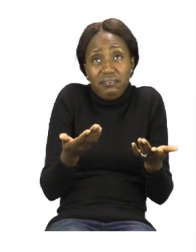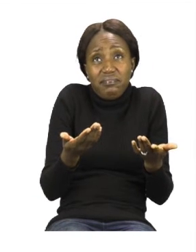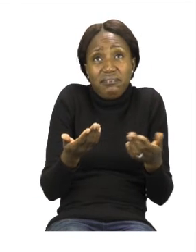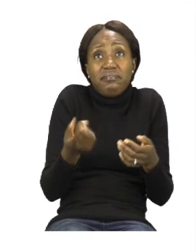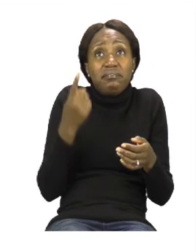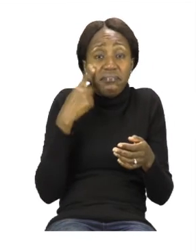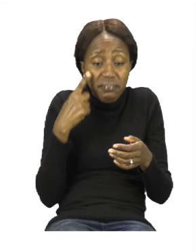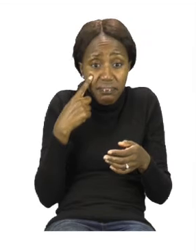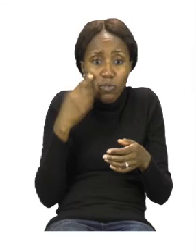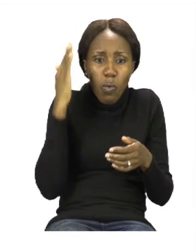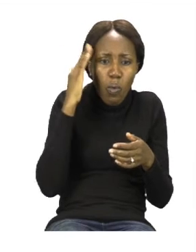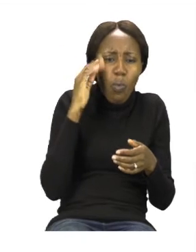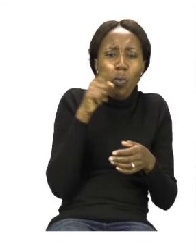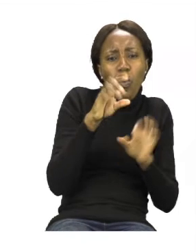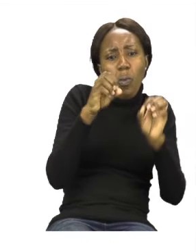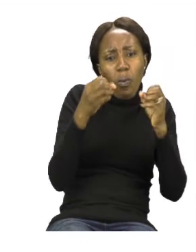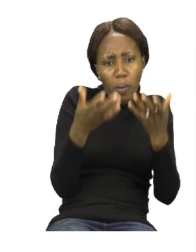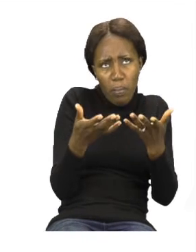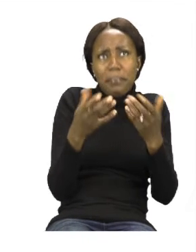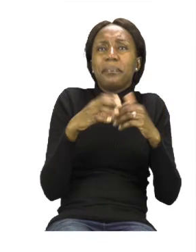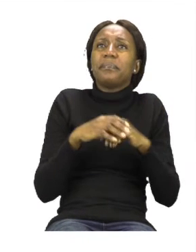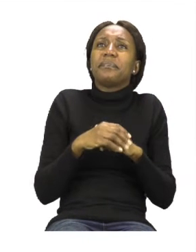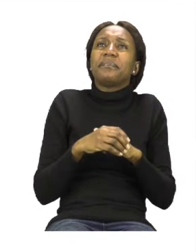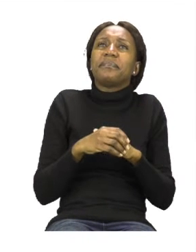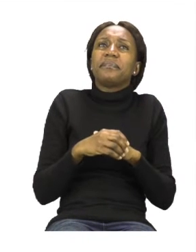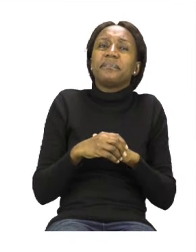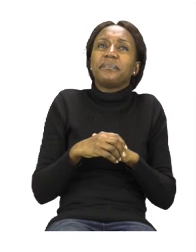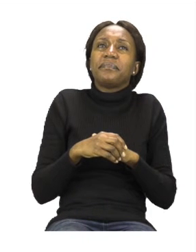is telling you that this item costs this much.